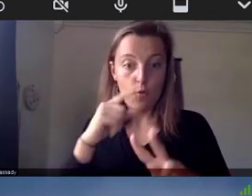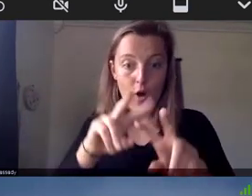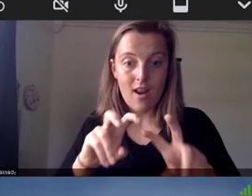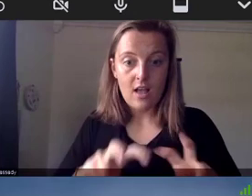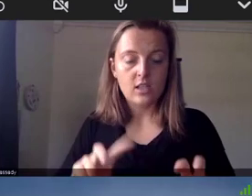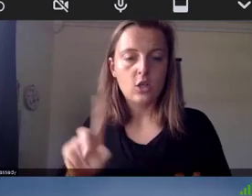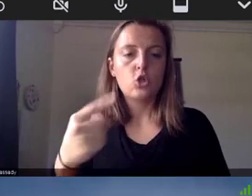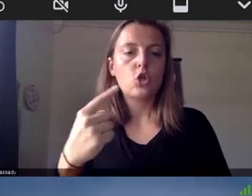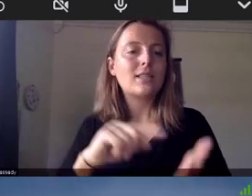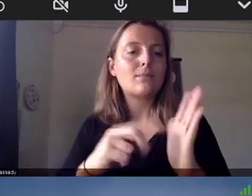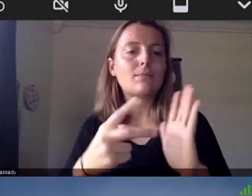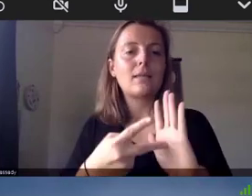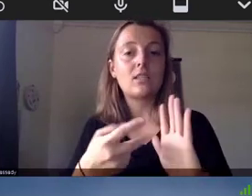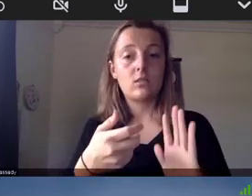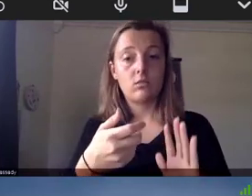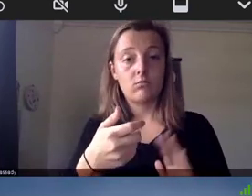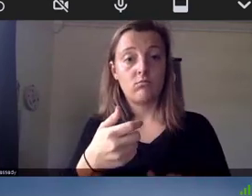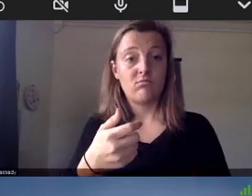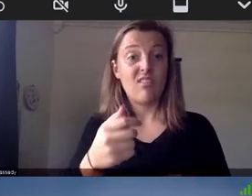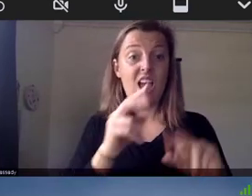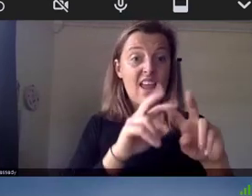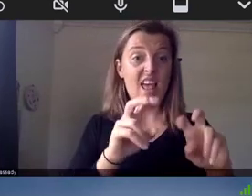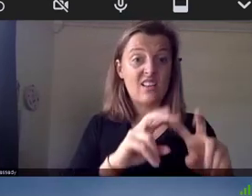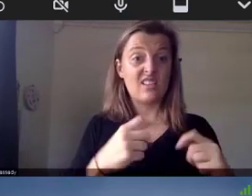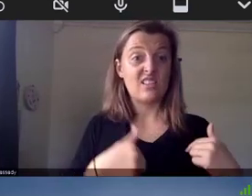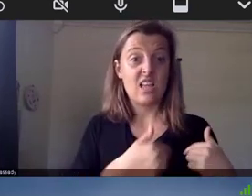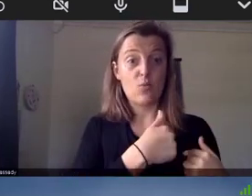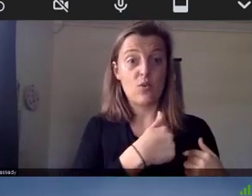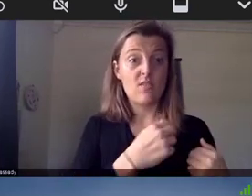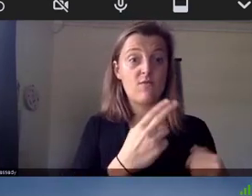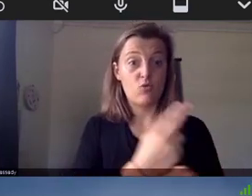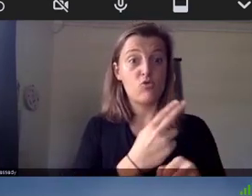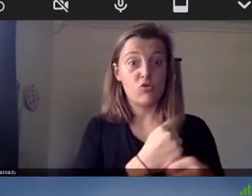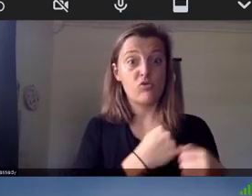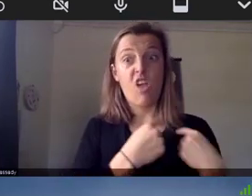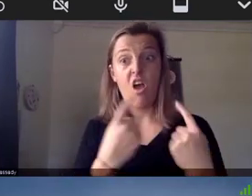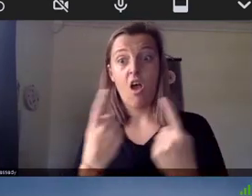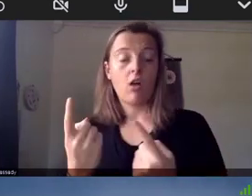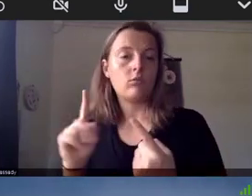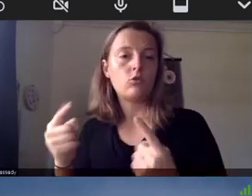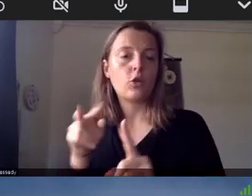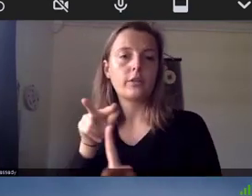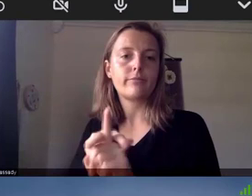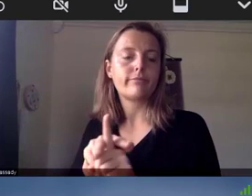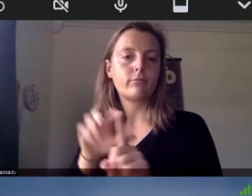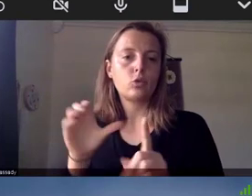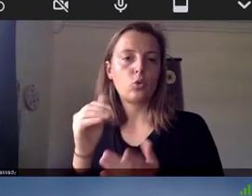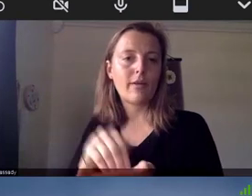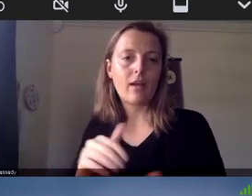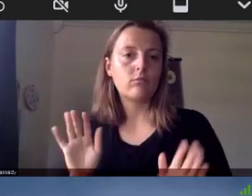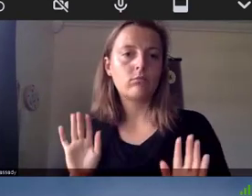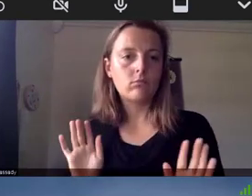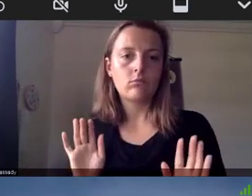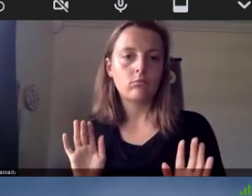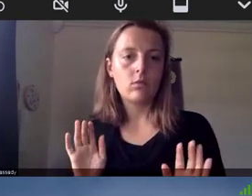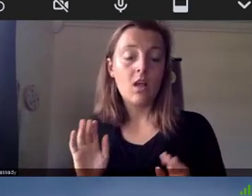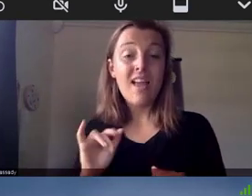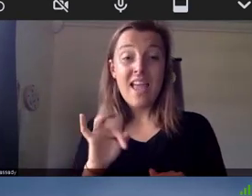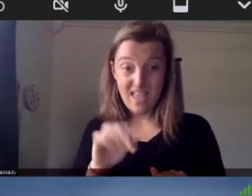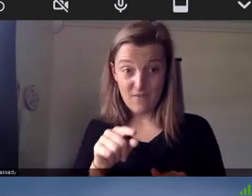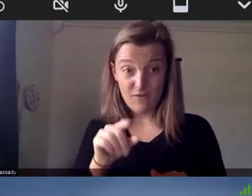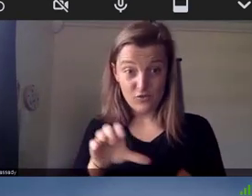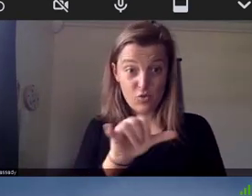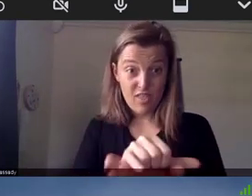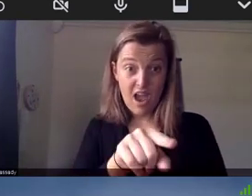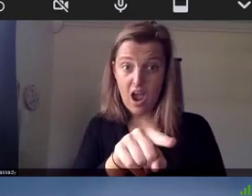use for all the other heat exchanger problems. You don't have, the problem would become much, much more complicated if the temperature was